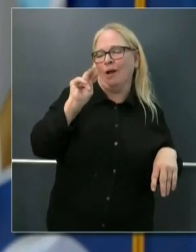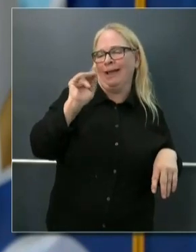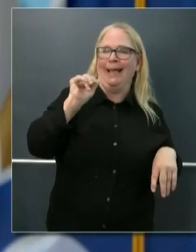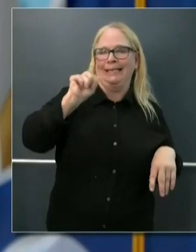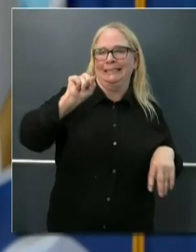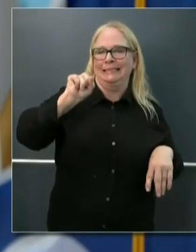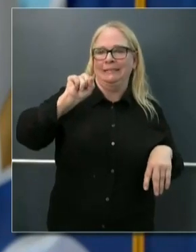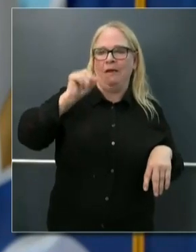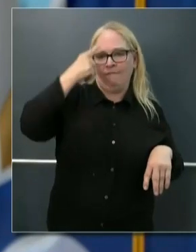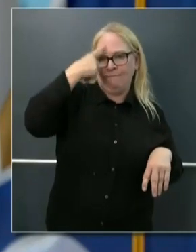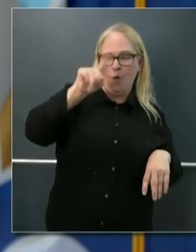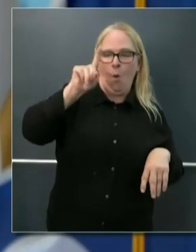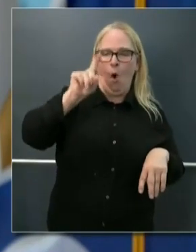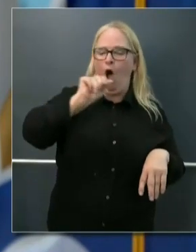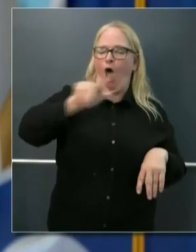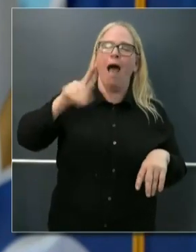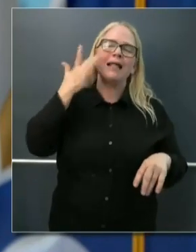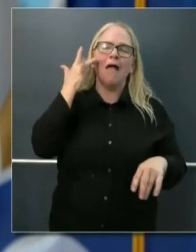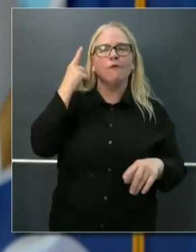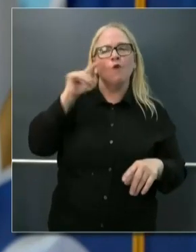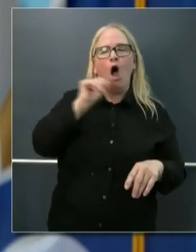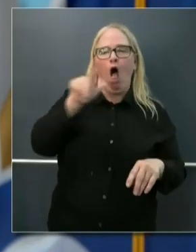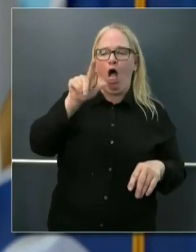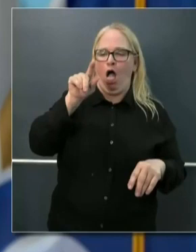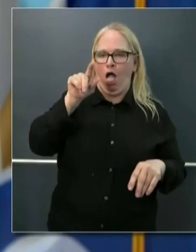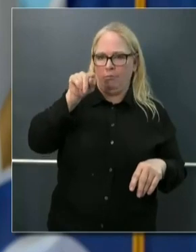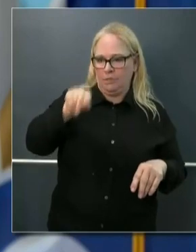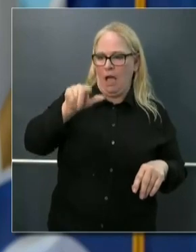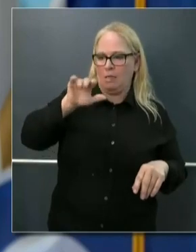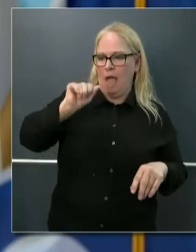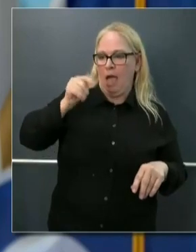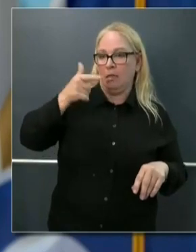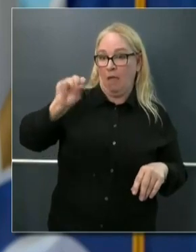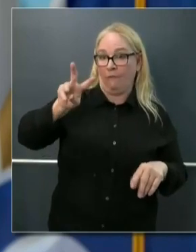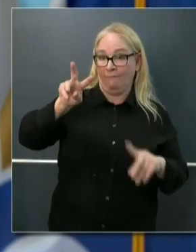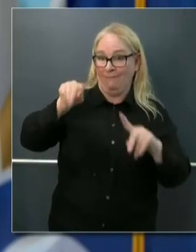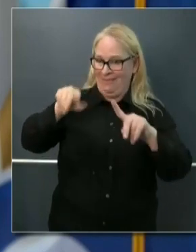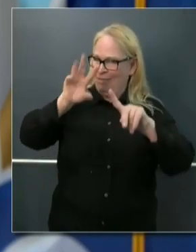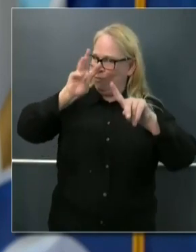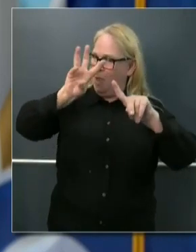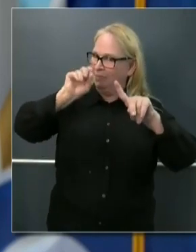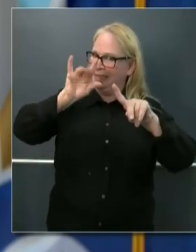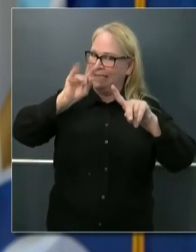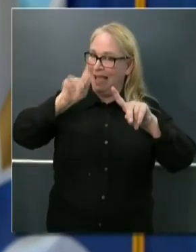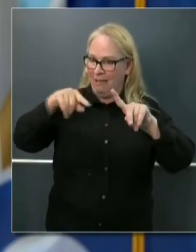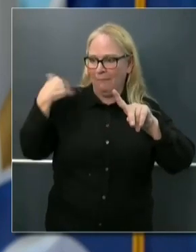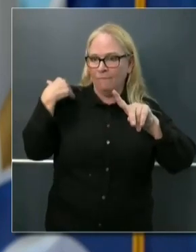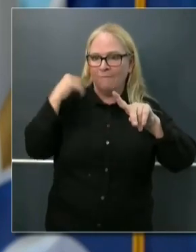CaliforniansForAll.ca.gov website. I told you we had over 20,000 people call in that first day. Over